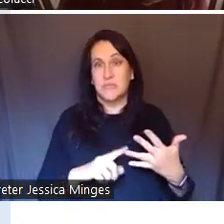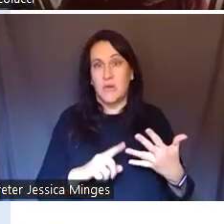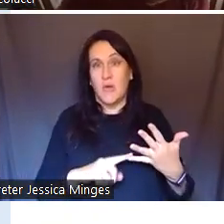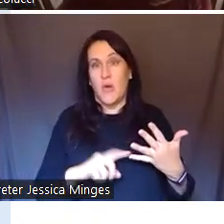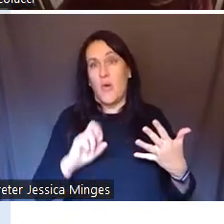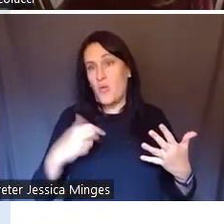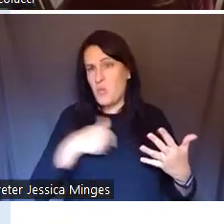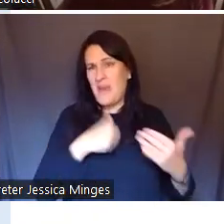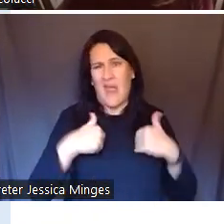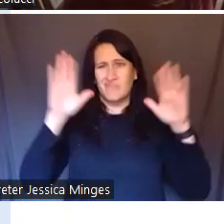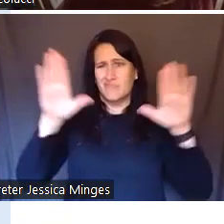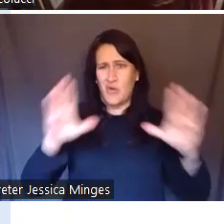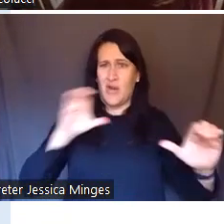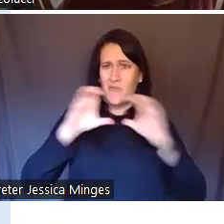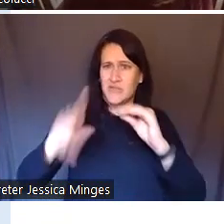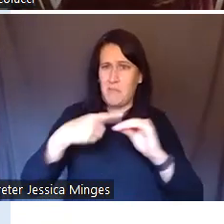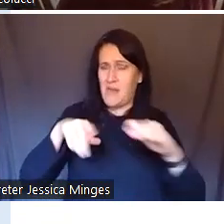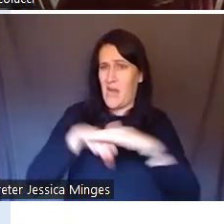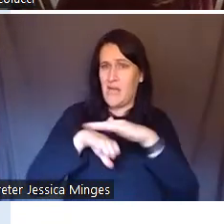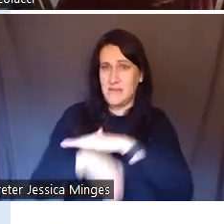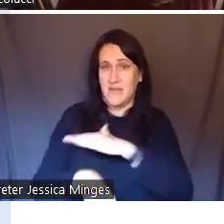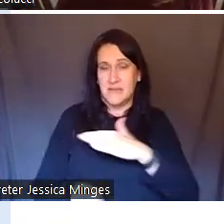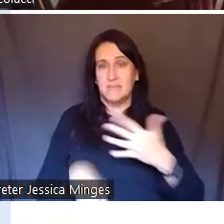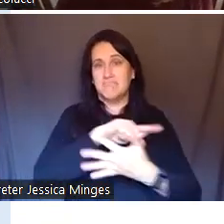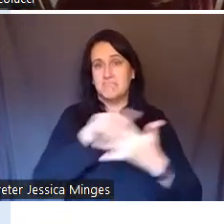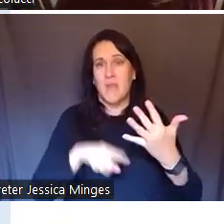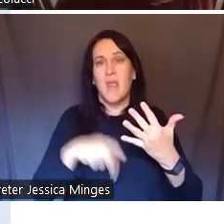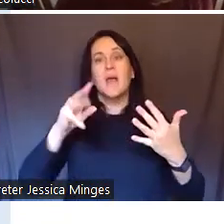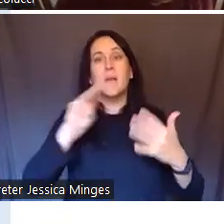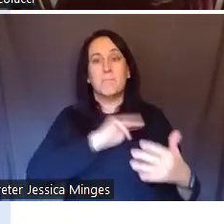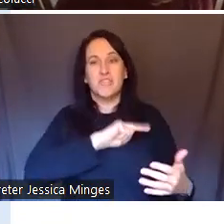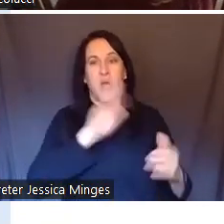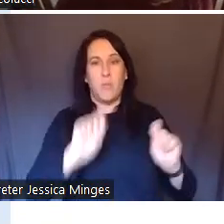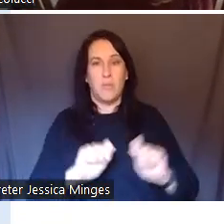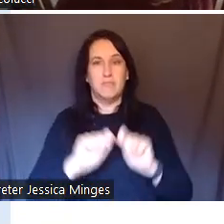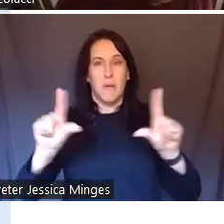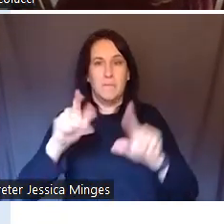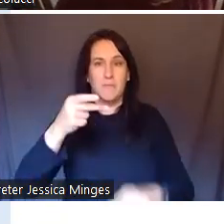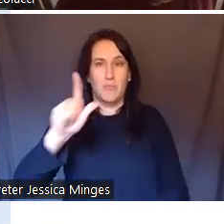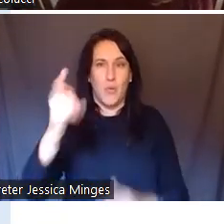great conversations about access. And Michelle is going to pull up that poll now.